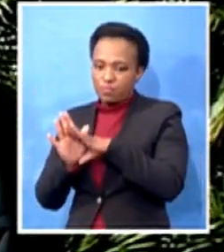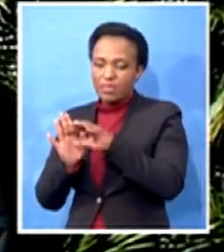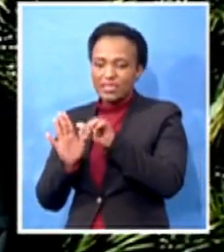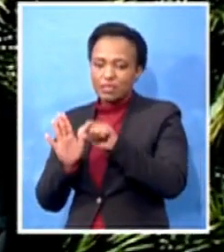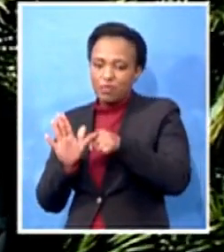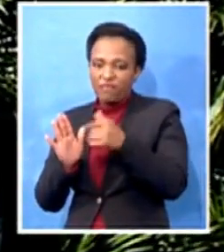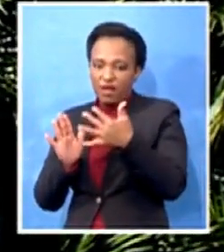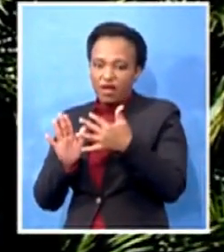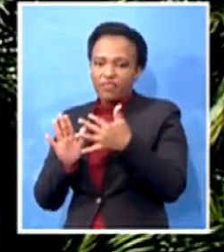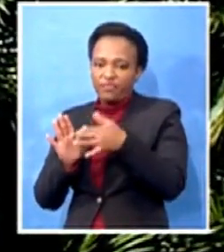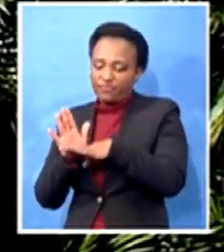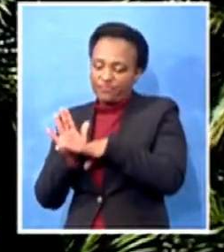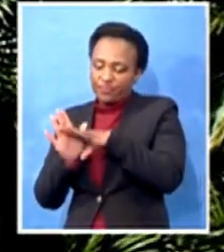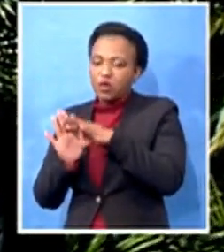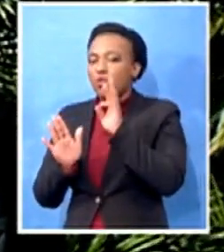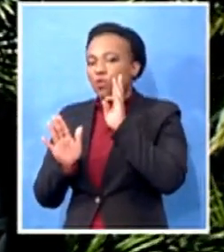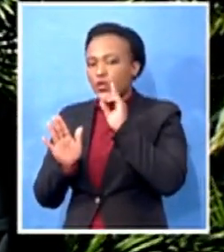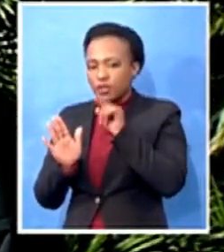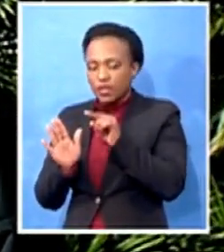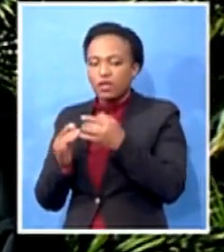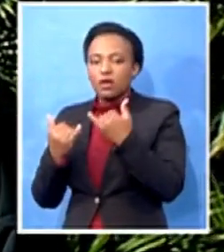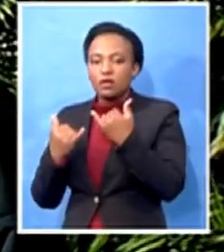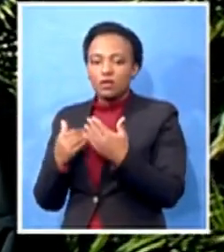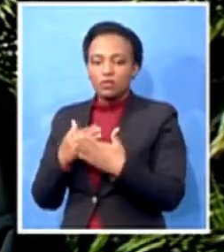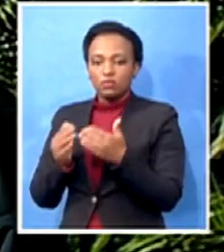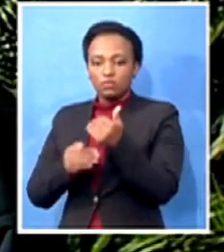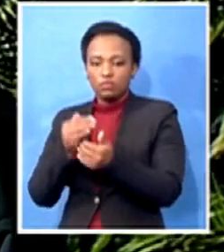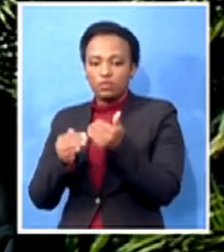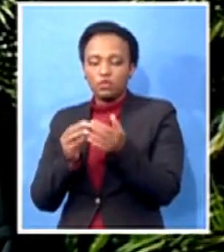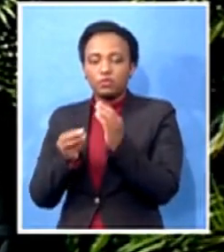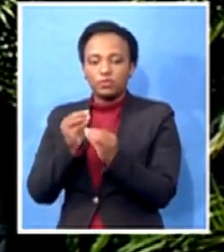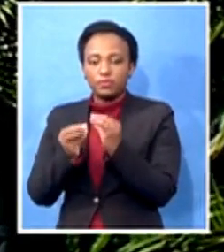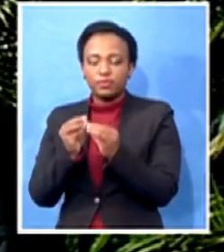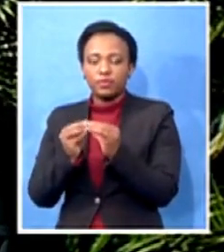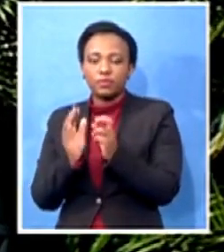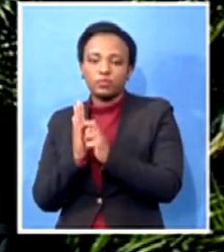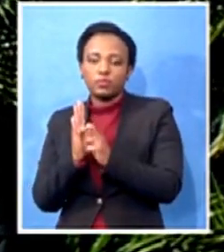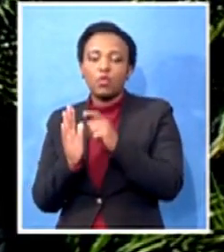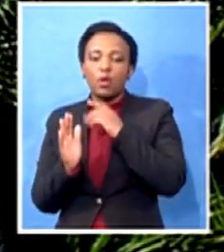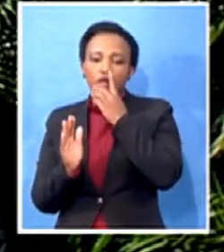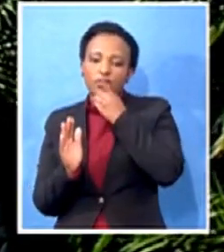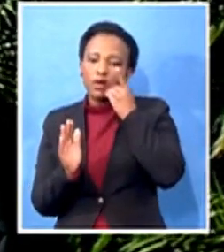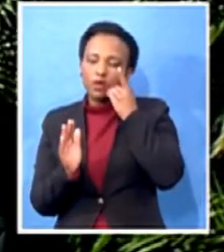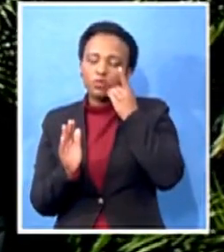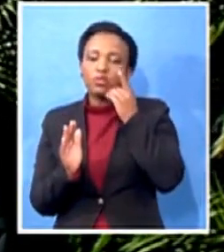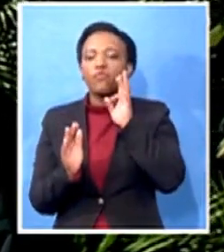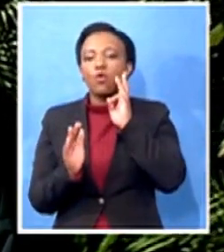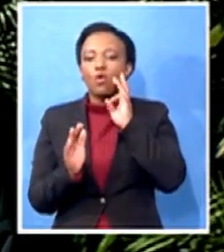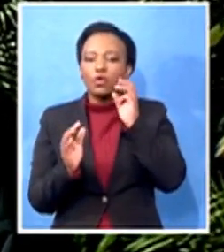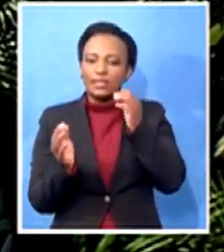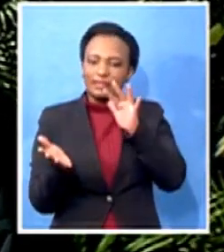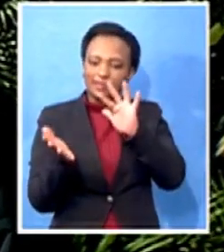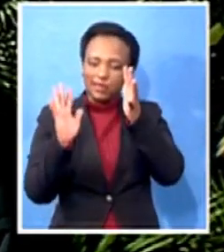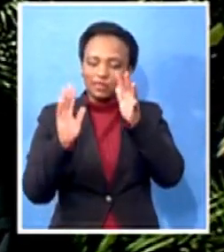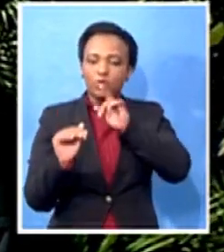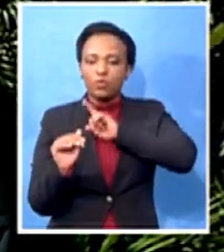the process of redeclaring our local disaster in terms of the drought, which will allow us, as people have experienced with COVID, to implement